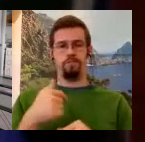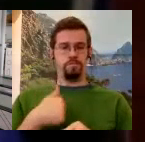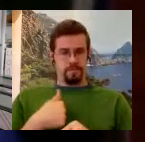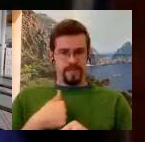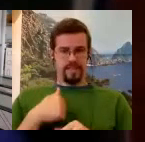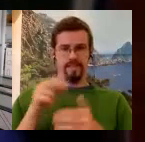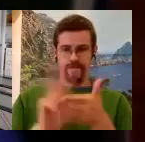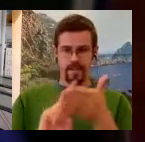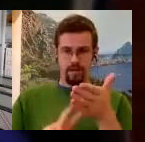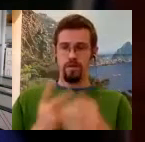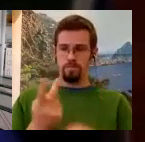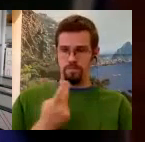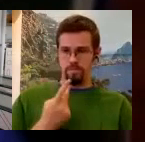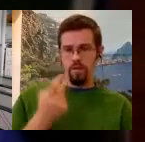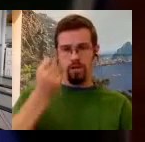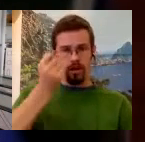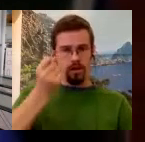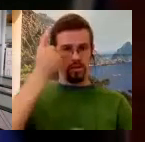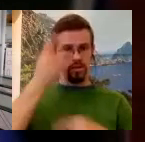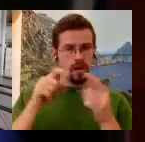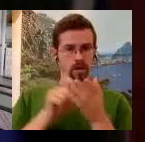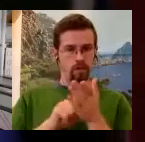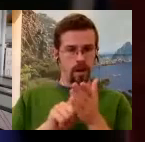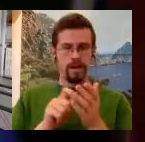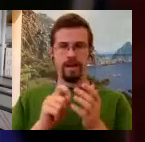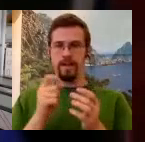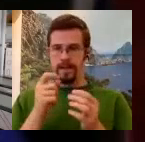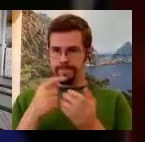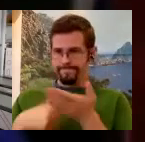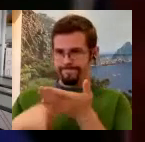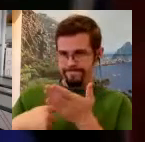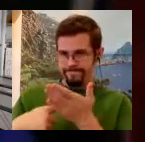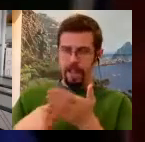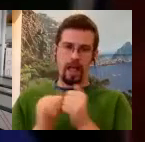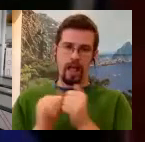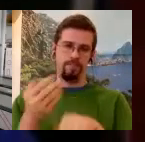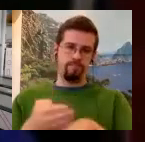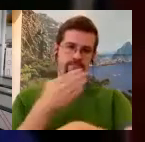both understood SignWriting and how we could make it work on the computer.